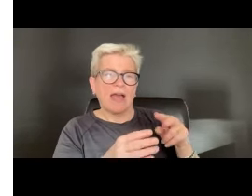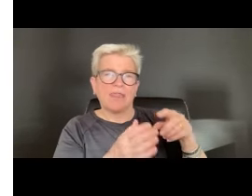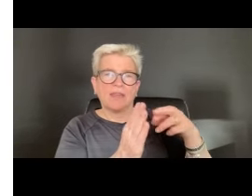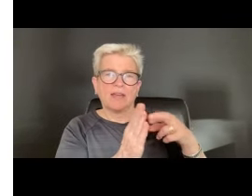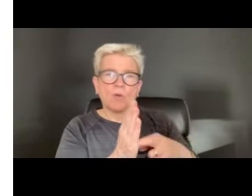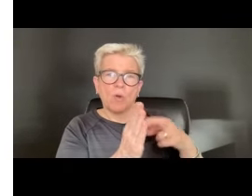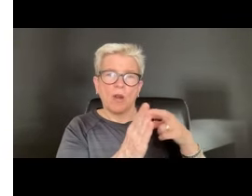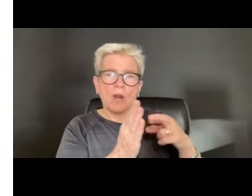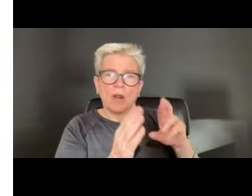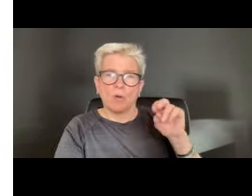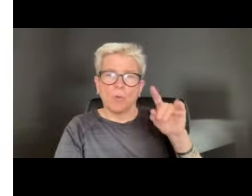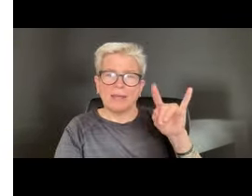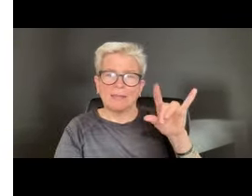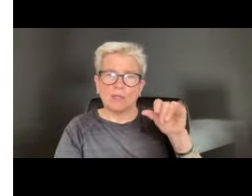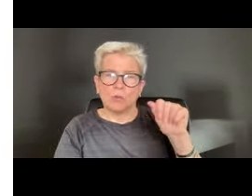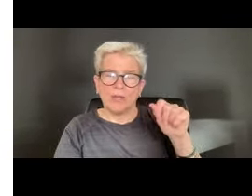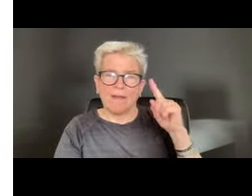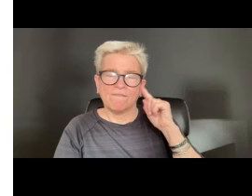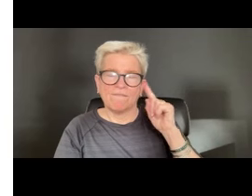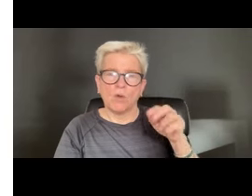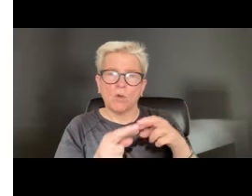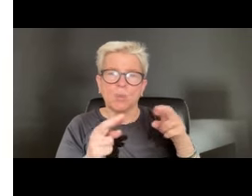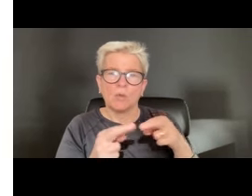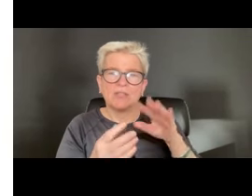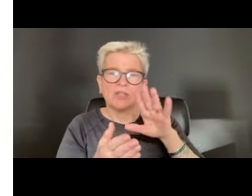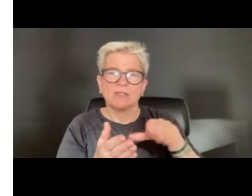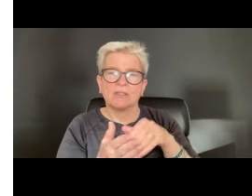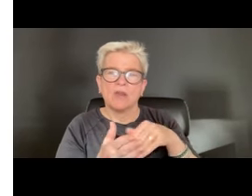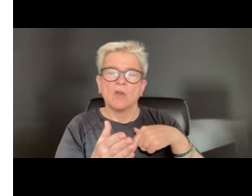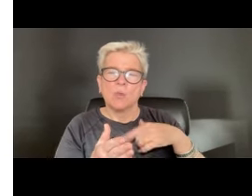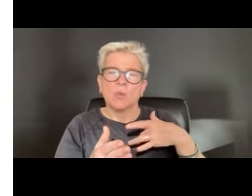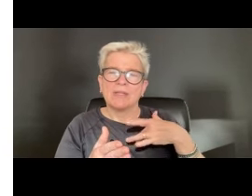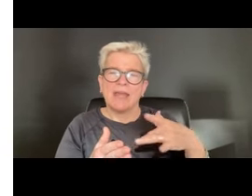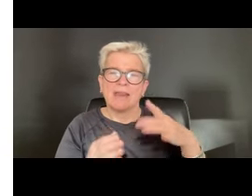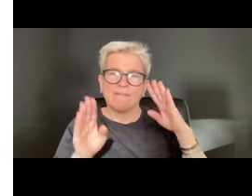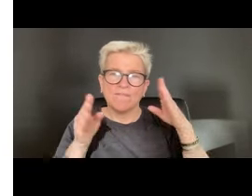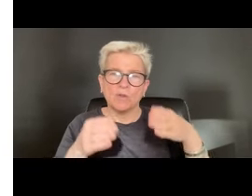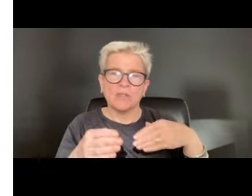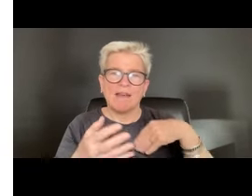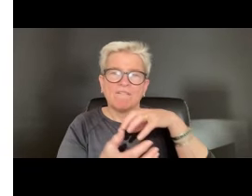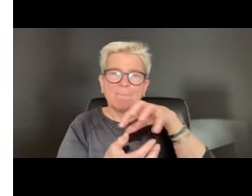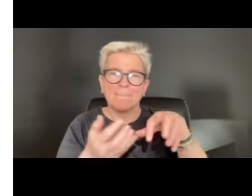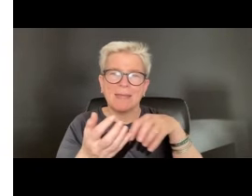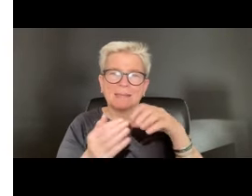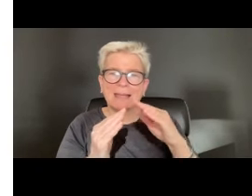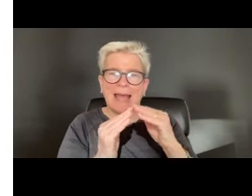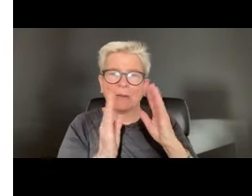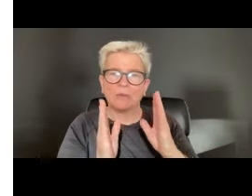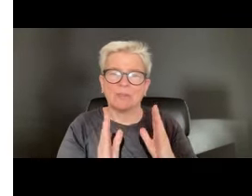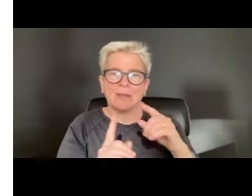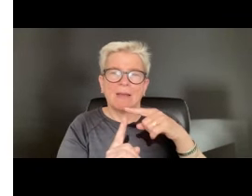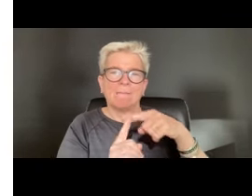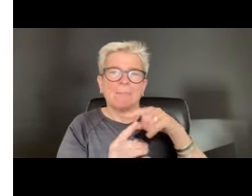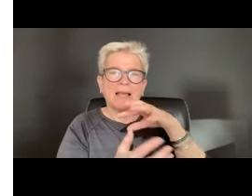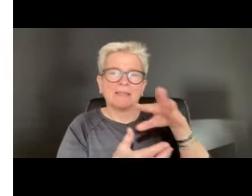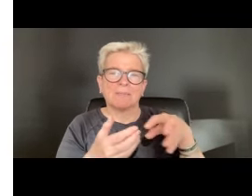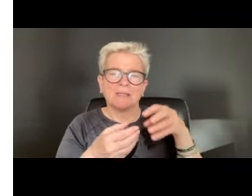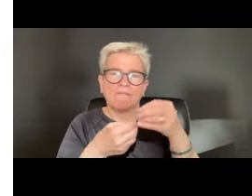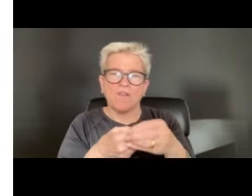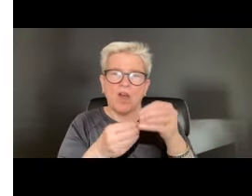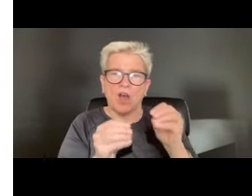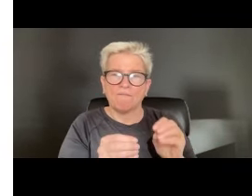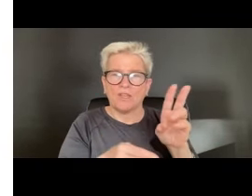really, focusing on areas that are both have a mix of housing as well as a mix of office